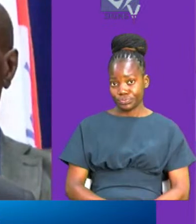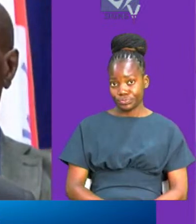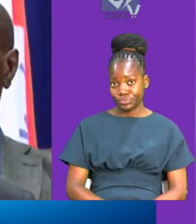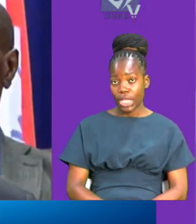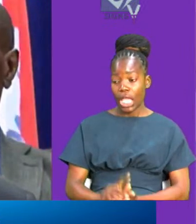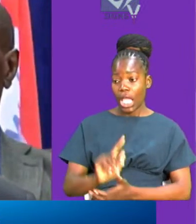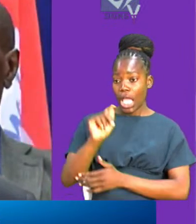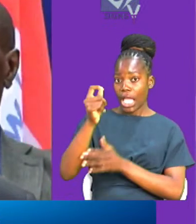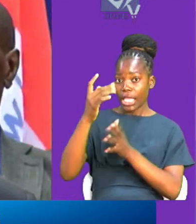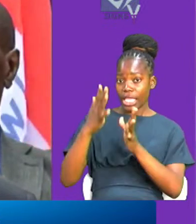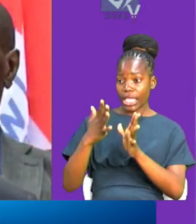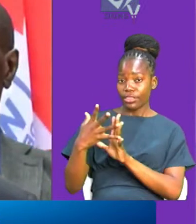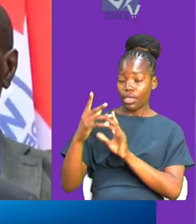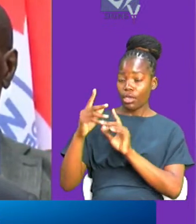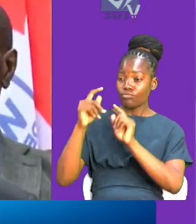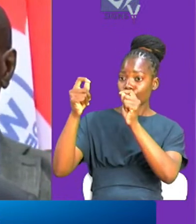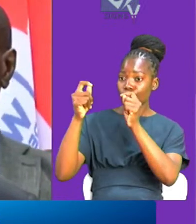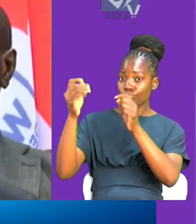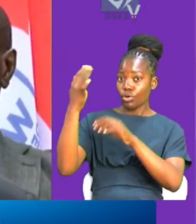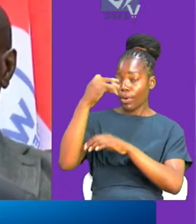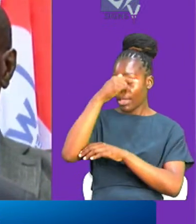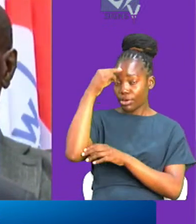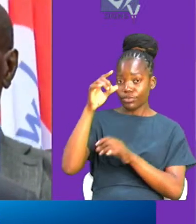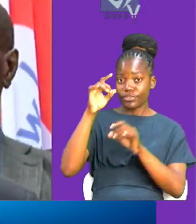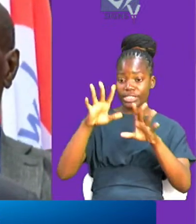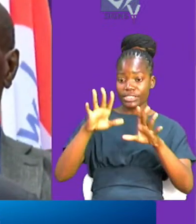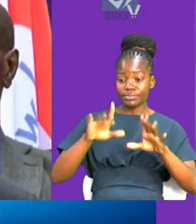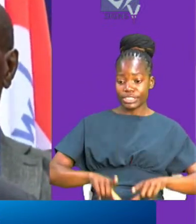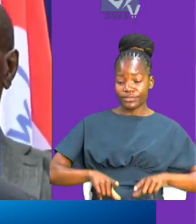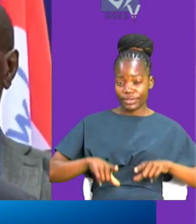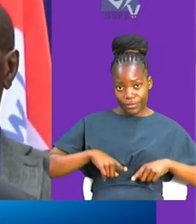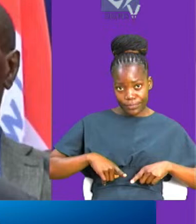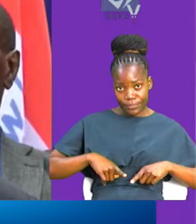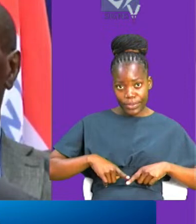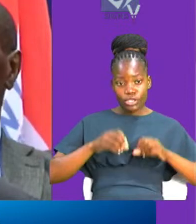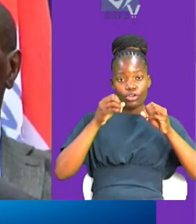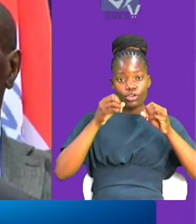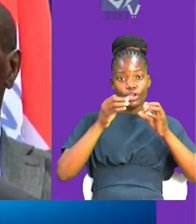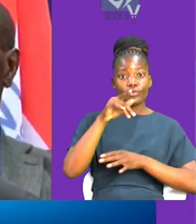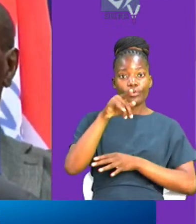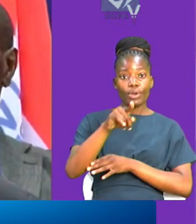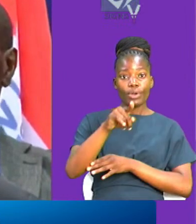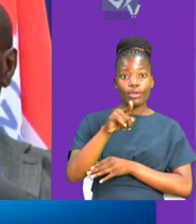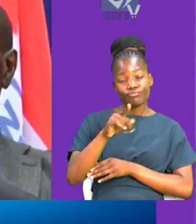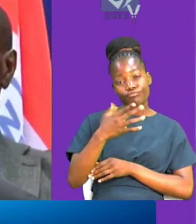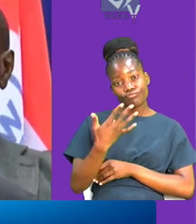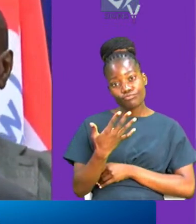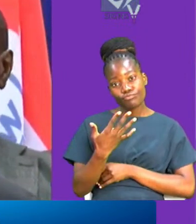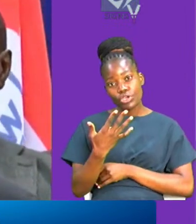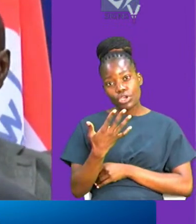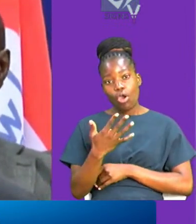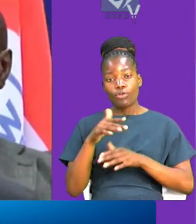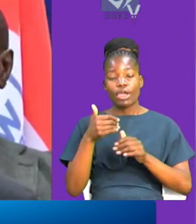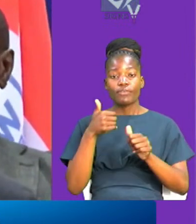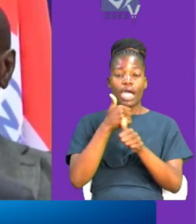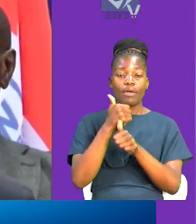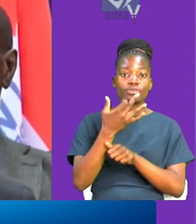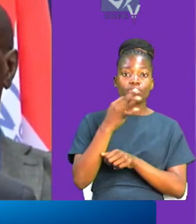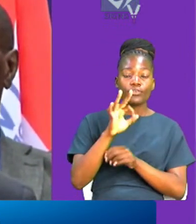Kenyans went to the streets because of the high cost of living. If you add this abuse of the constitutional